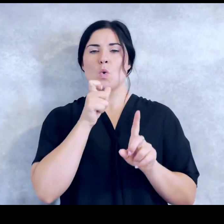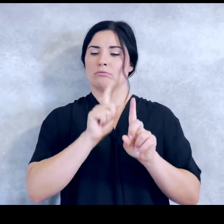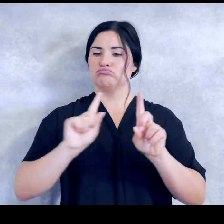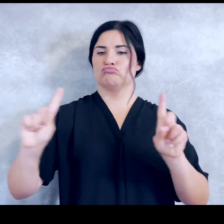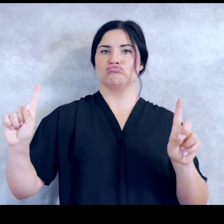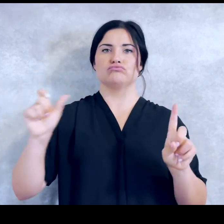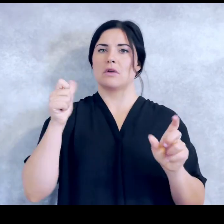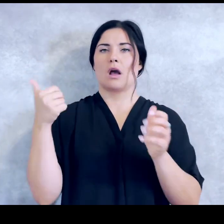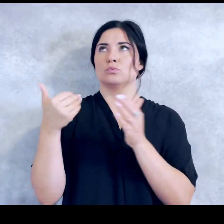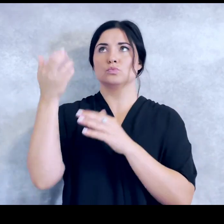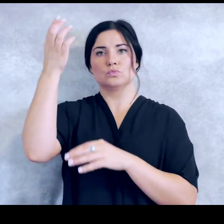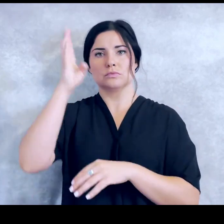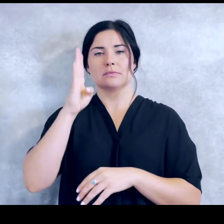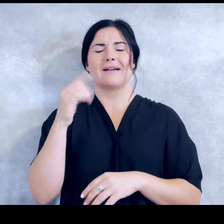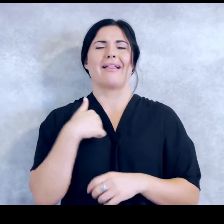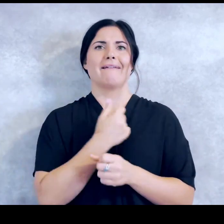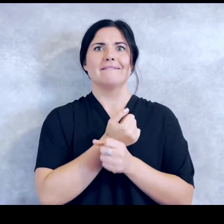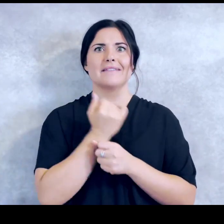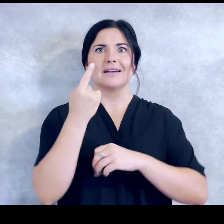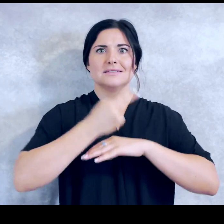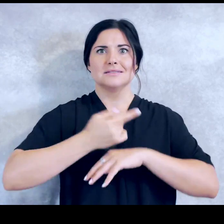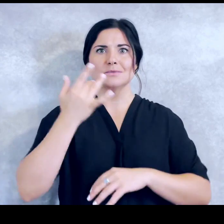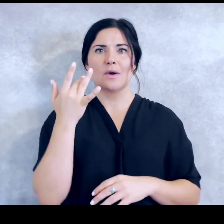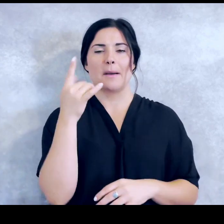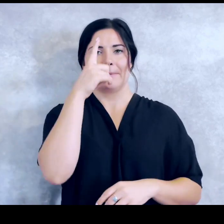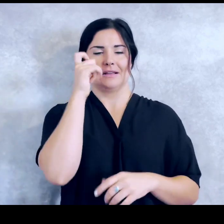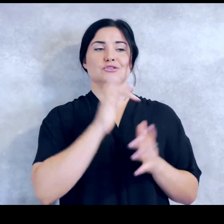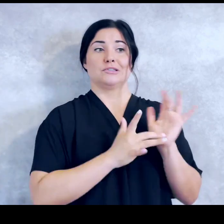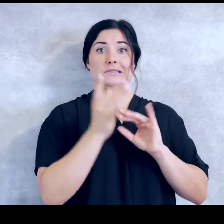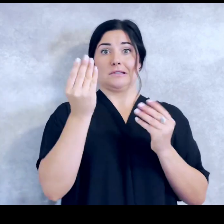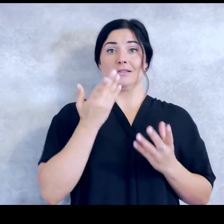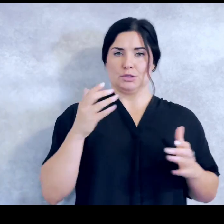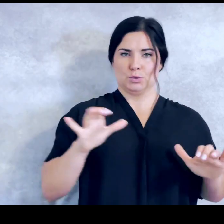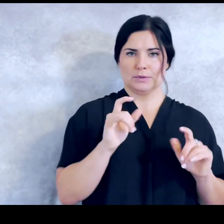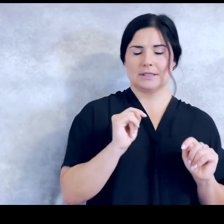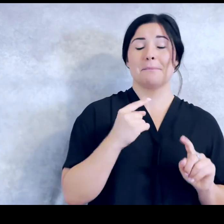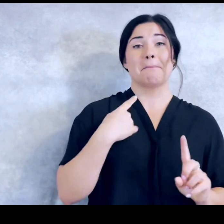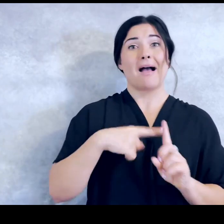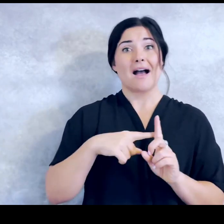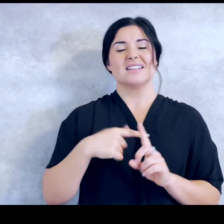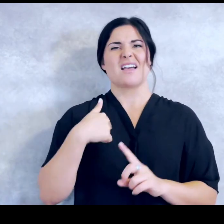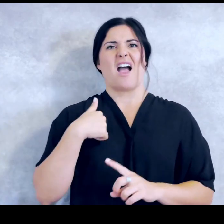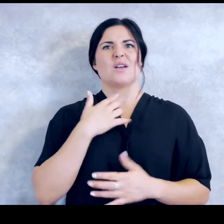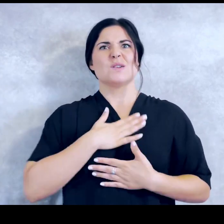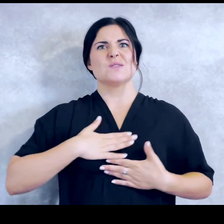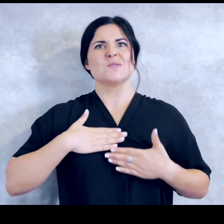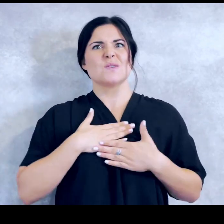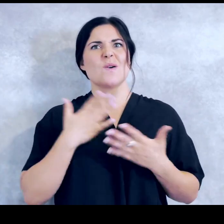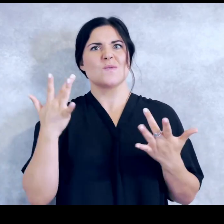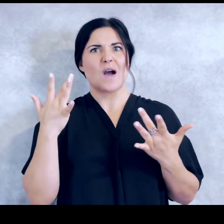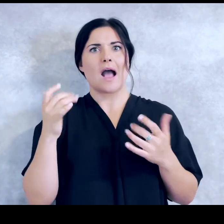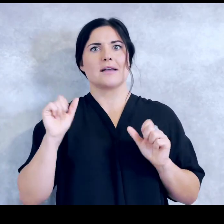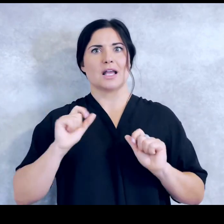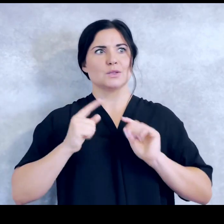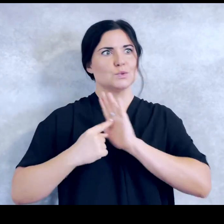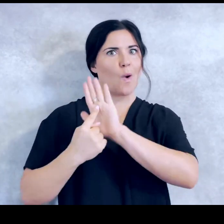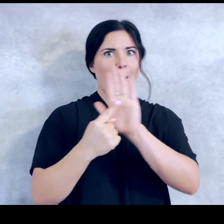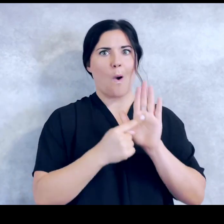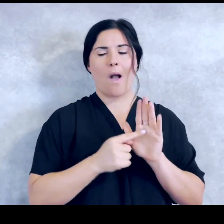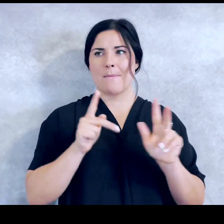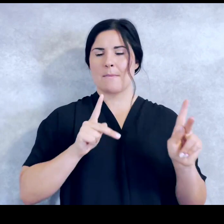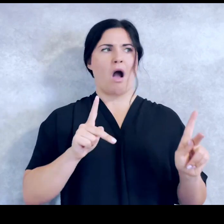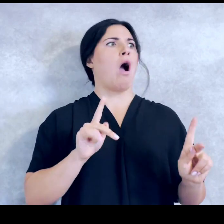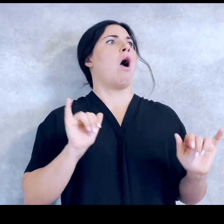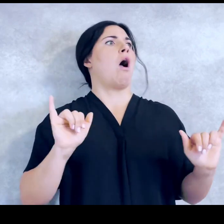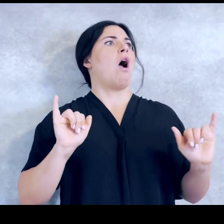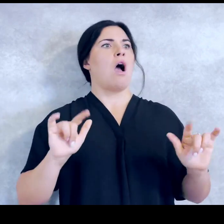were far from God. I love baptisms, not only because Jesus says to do it, but because it's one of the best ways that you and I can multiply